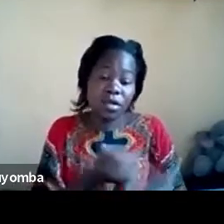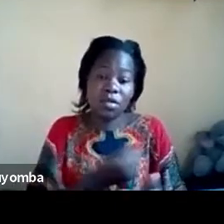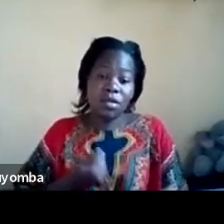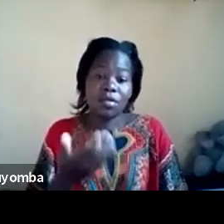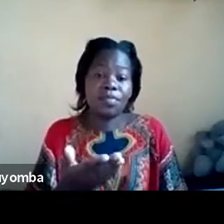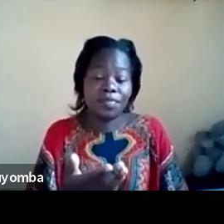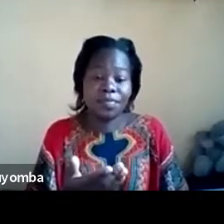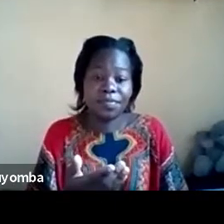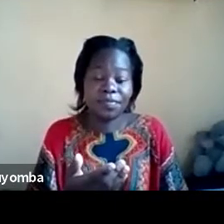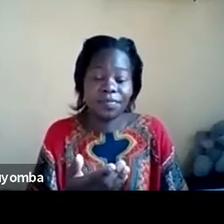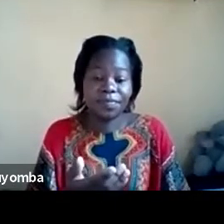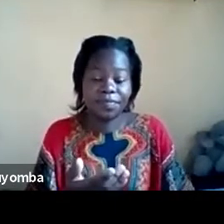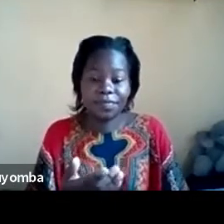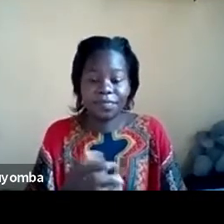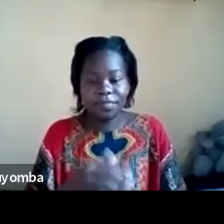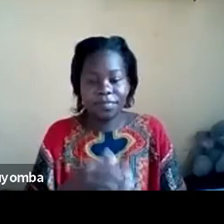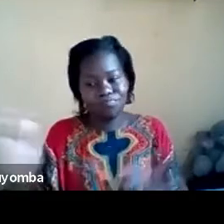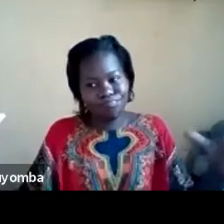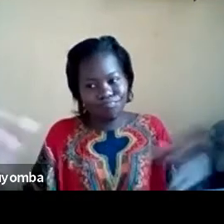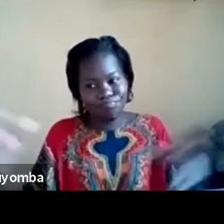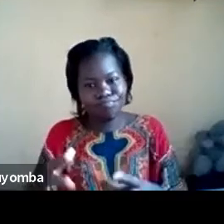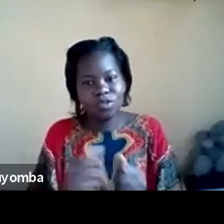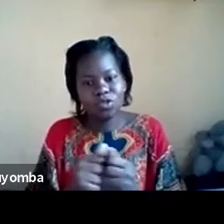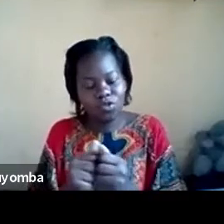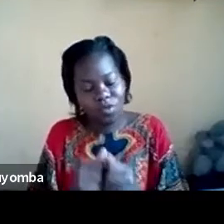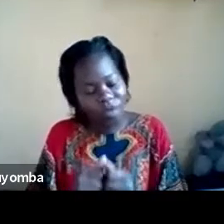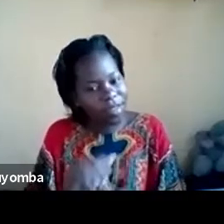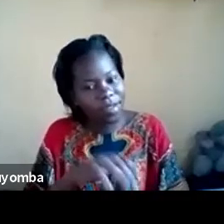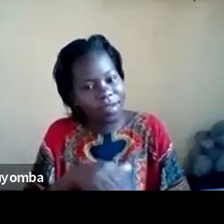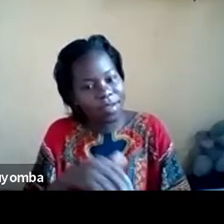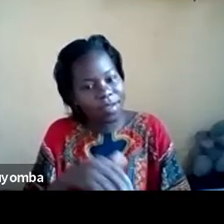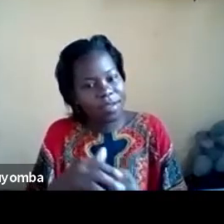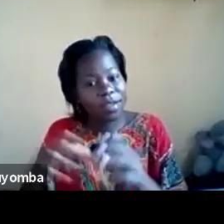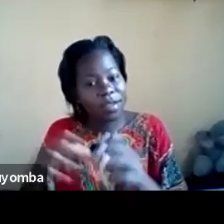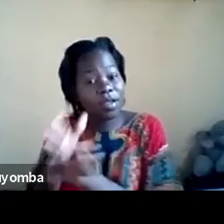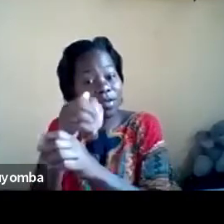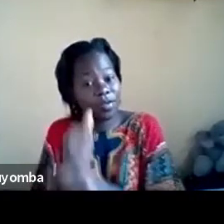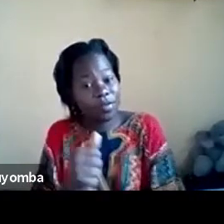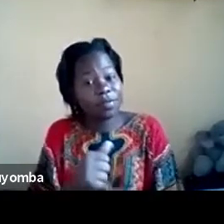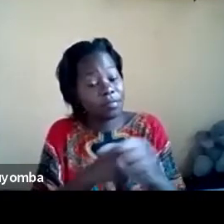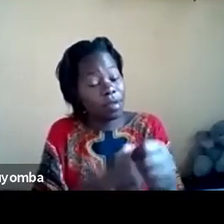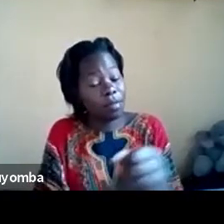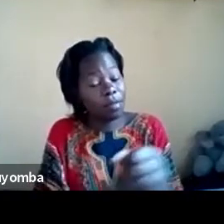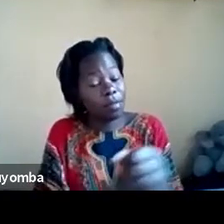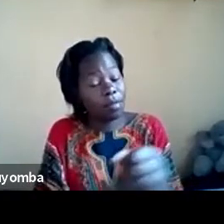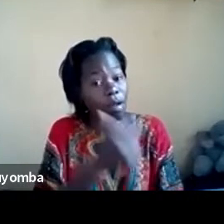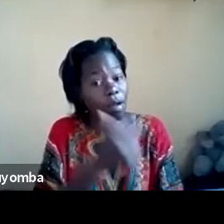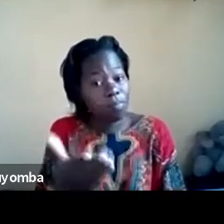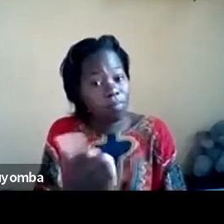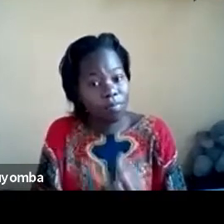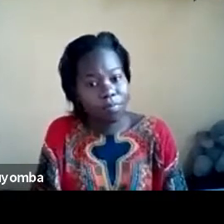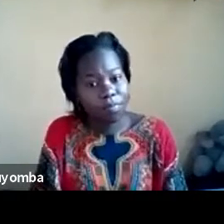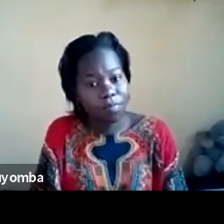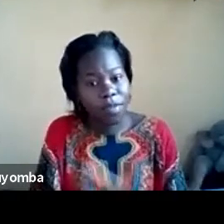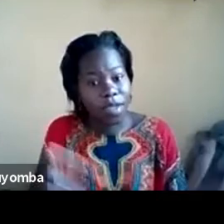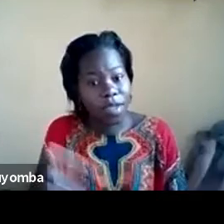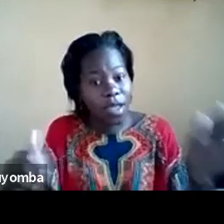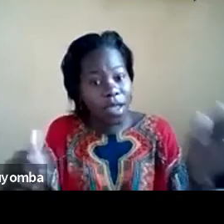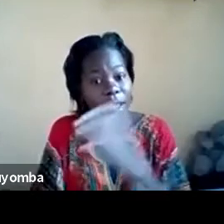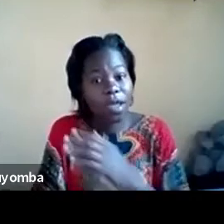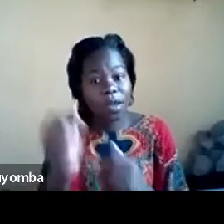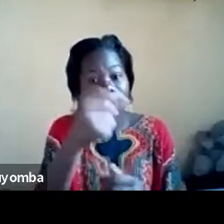together, they form associations, they get formalized, they're going to be supported. under the Spotlight Initiative program. They'll be